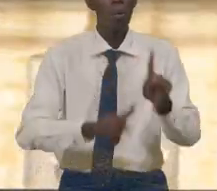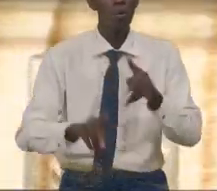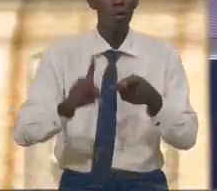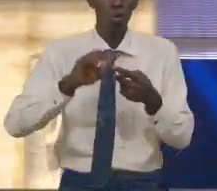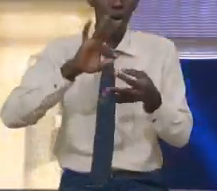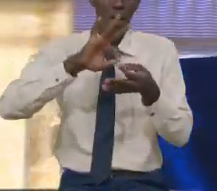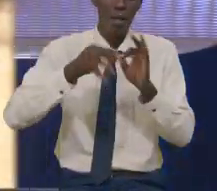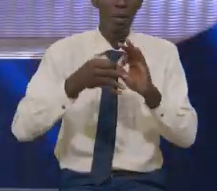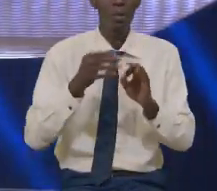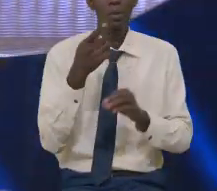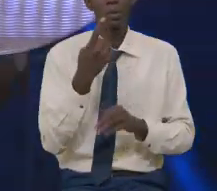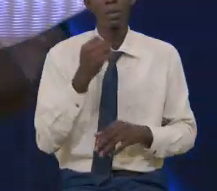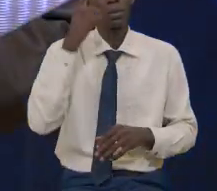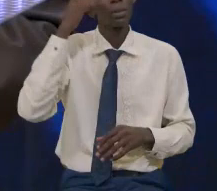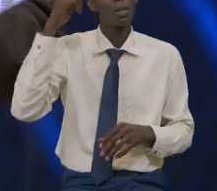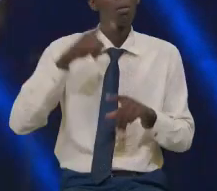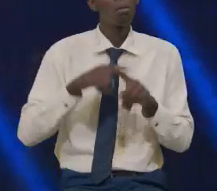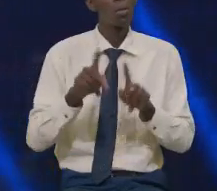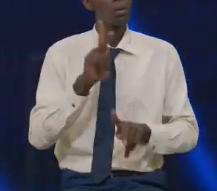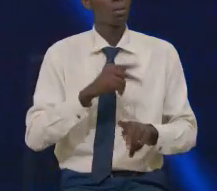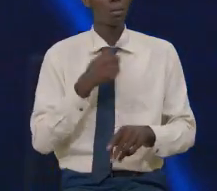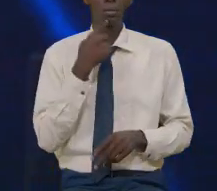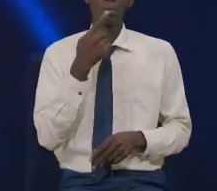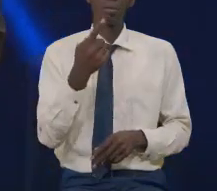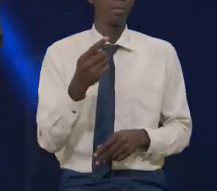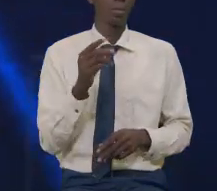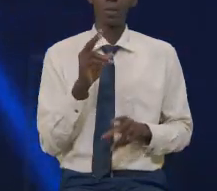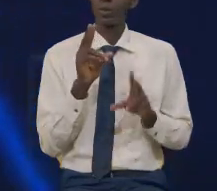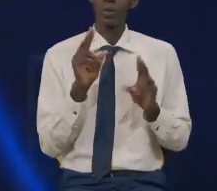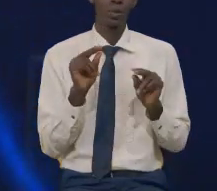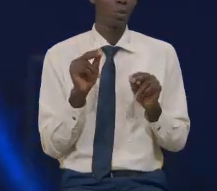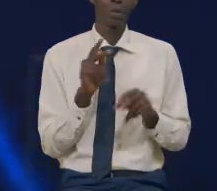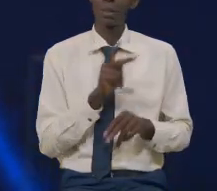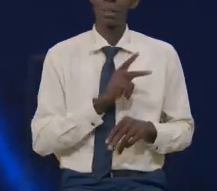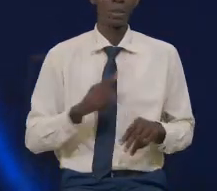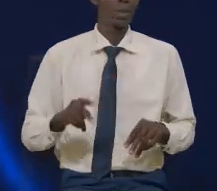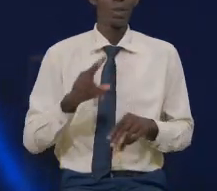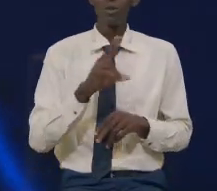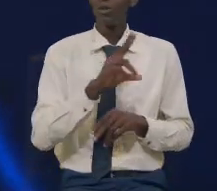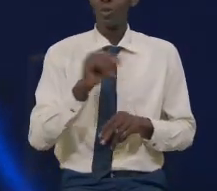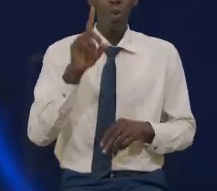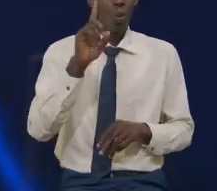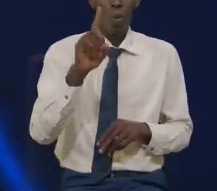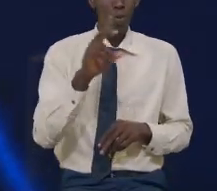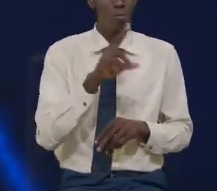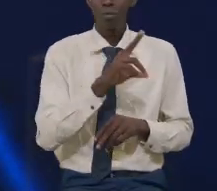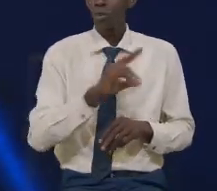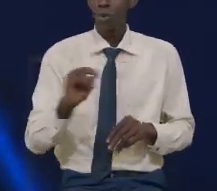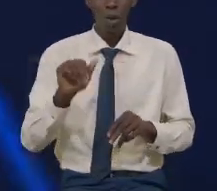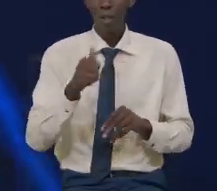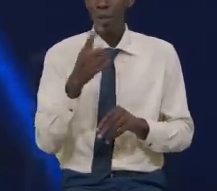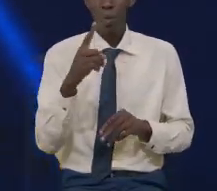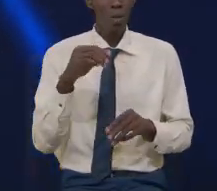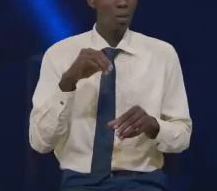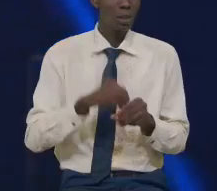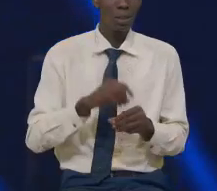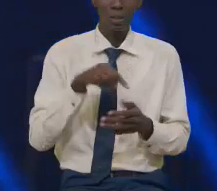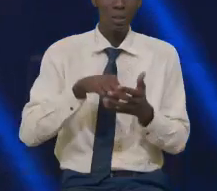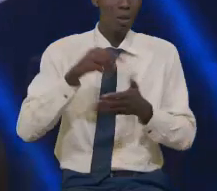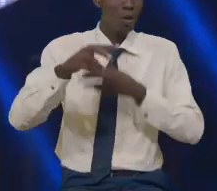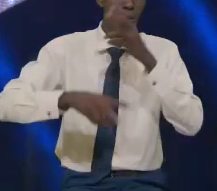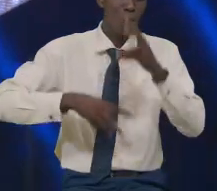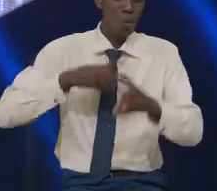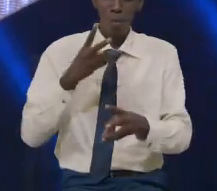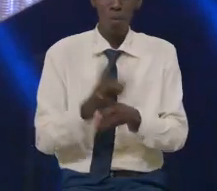dream. But they told him, no king, no emperor in any empire, anywhere in the world